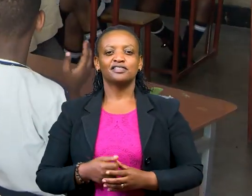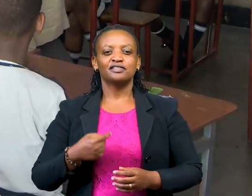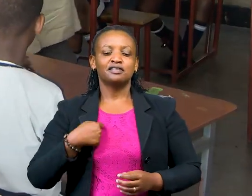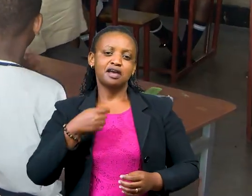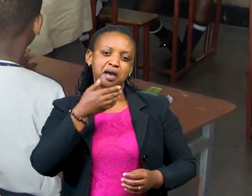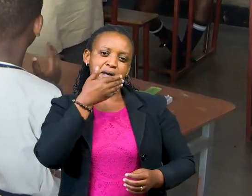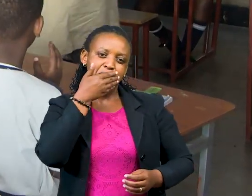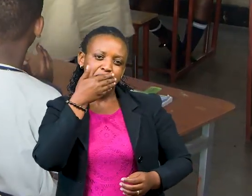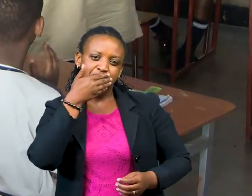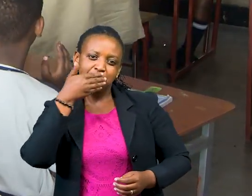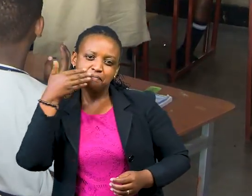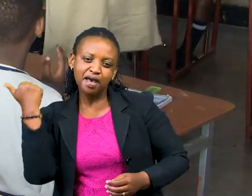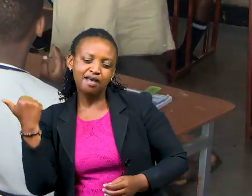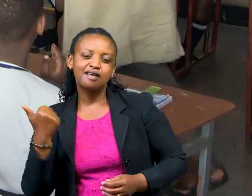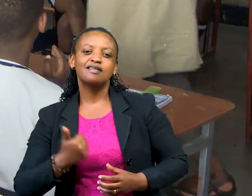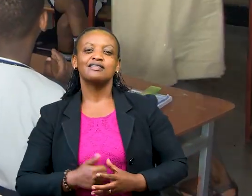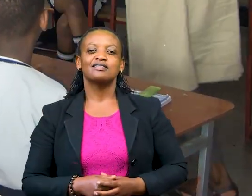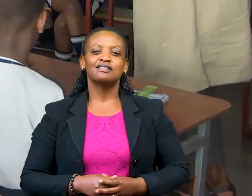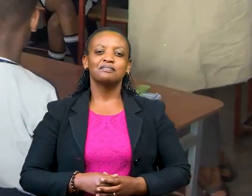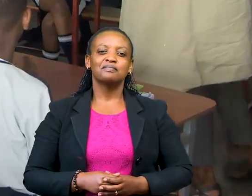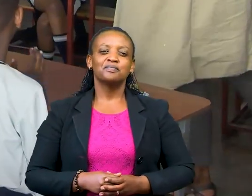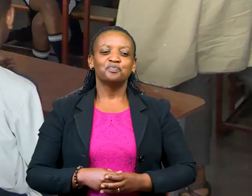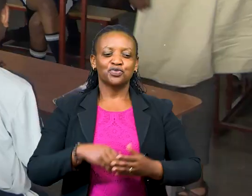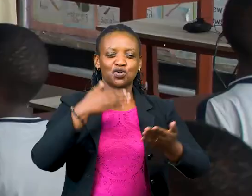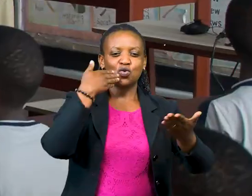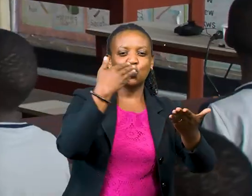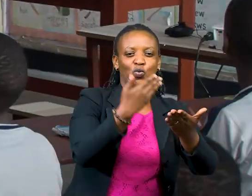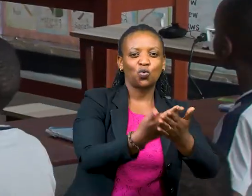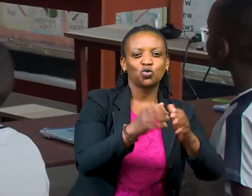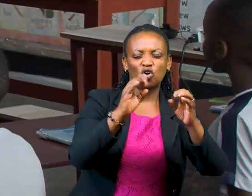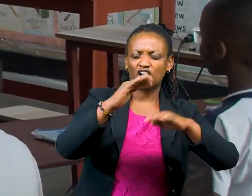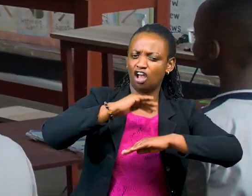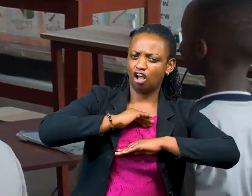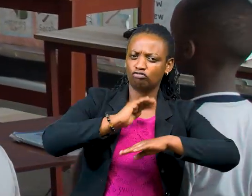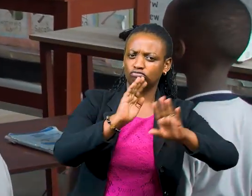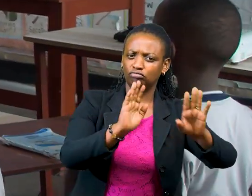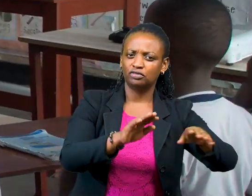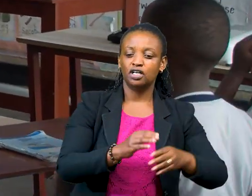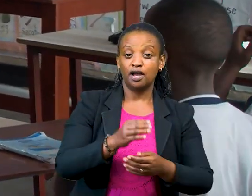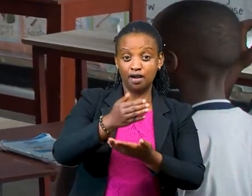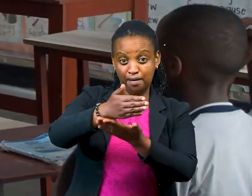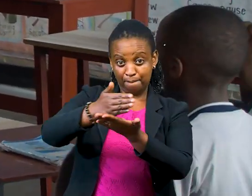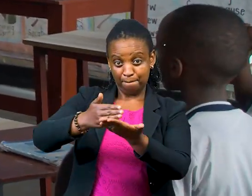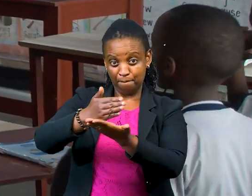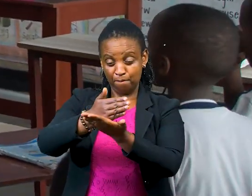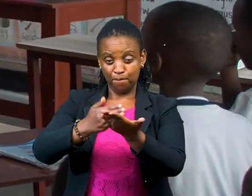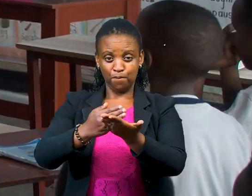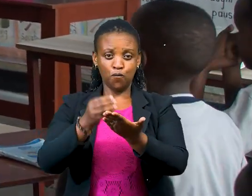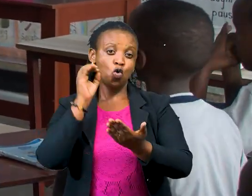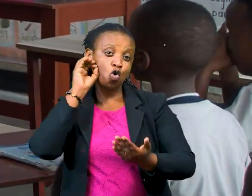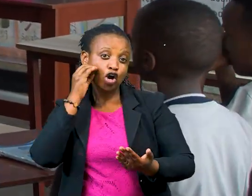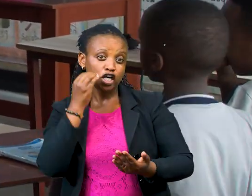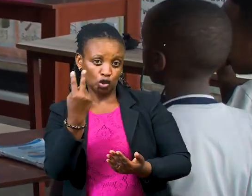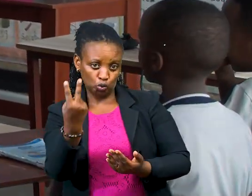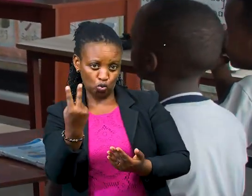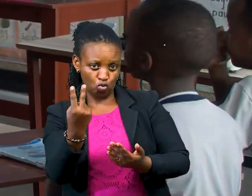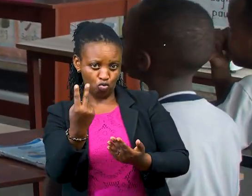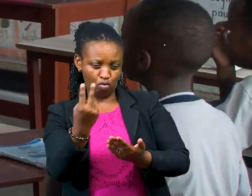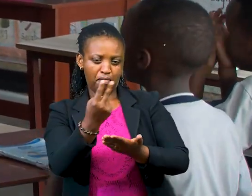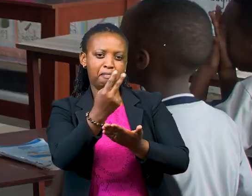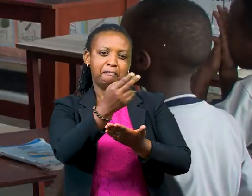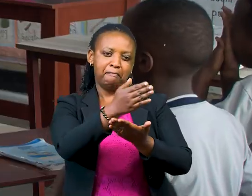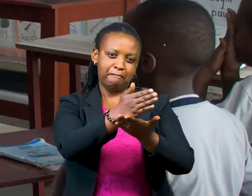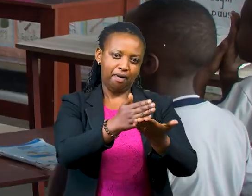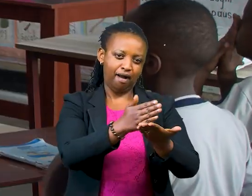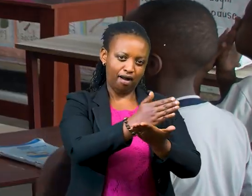best. I am the best. Very good. That's enough. He cutted the orange into